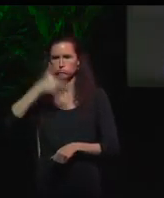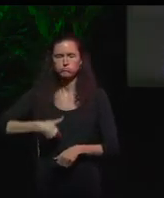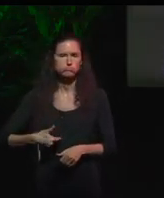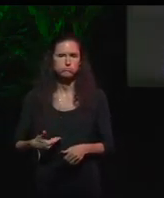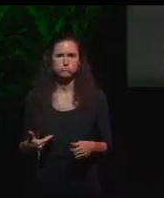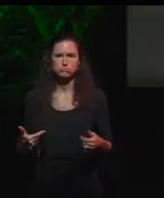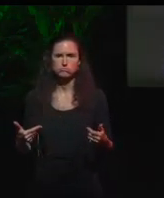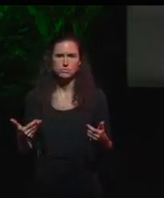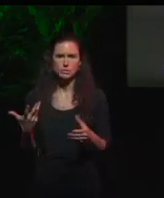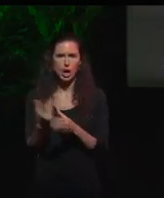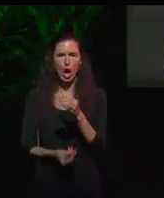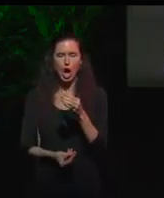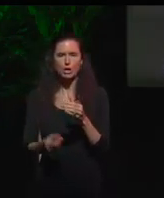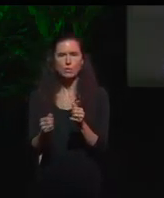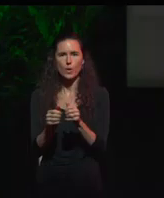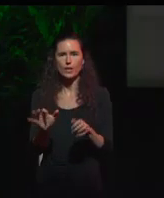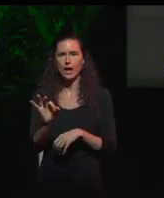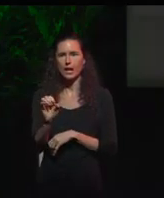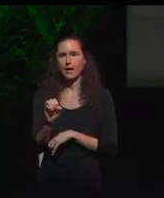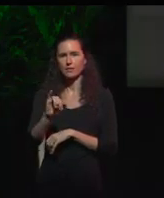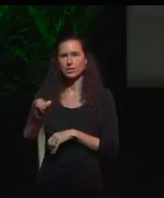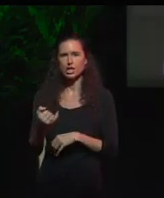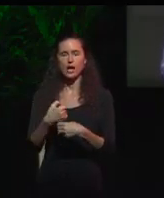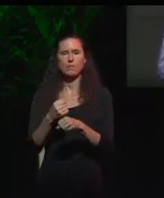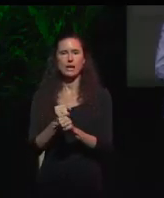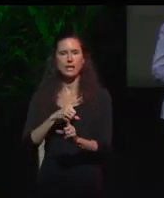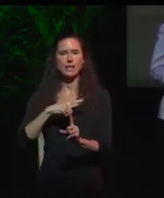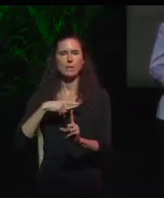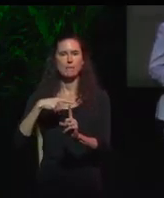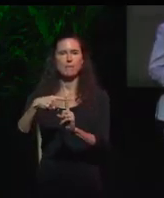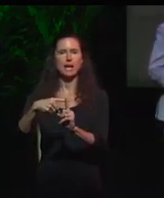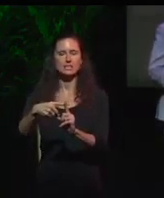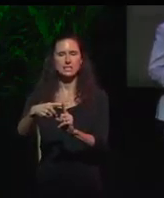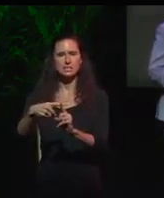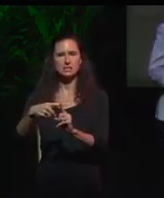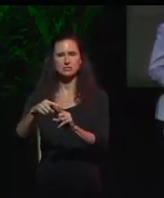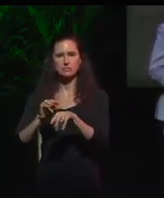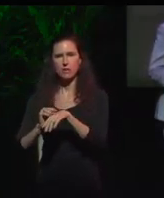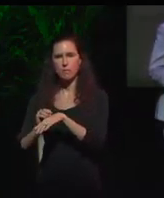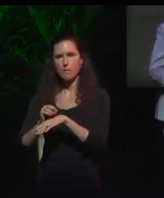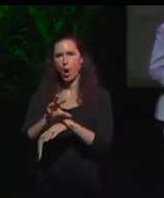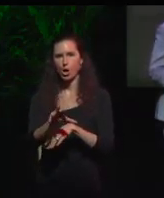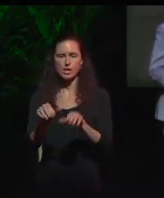without FSCJ making the positive mark that it can in our community.